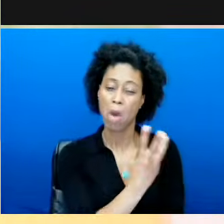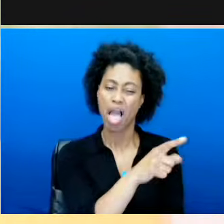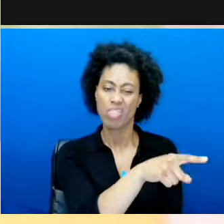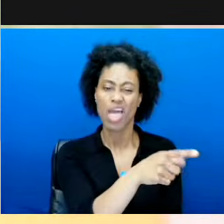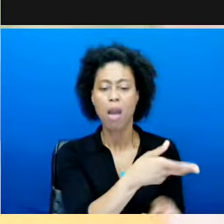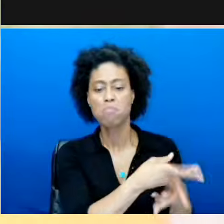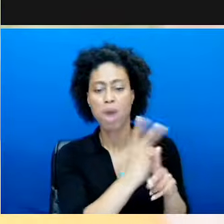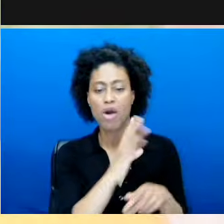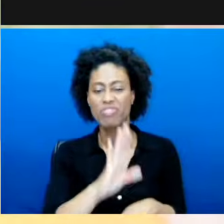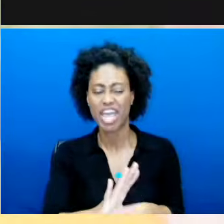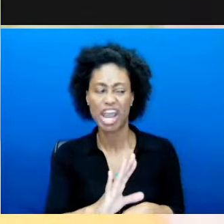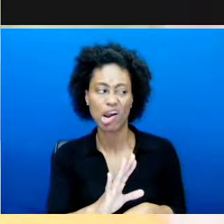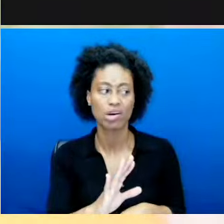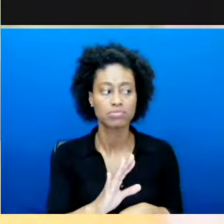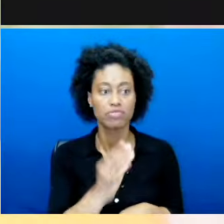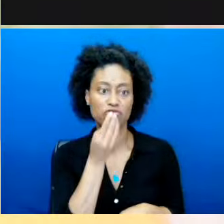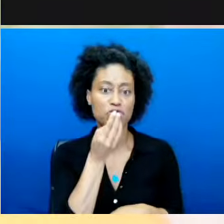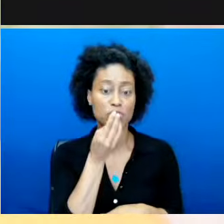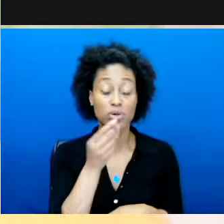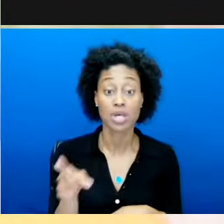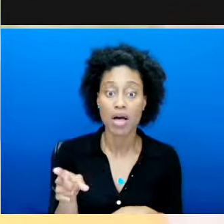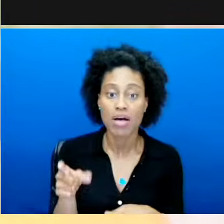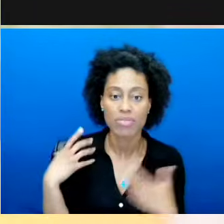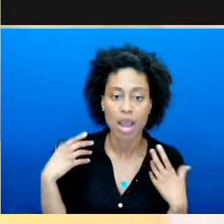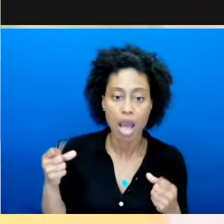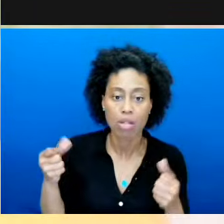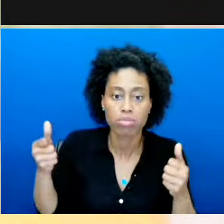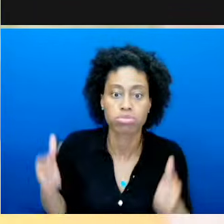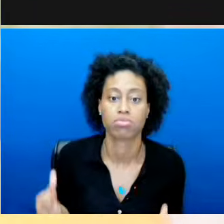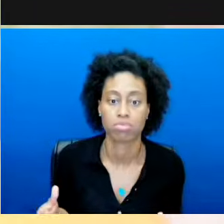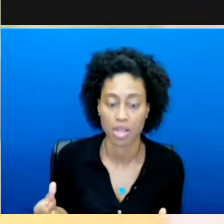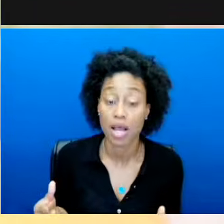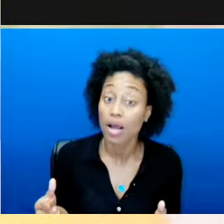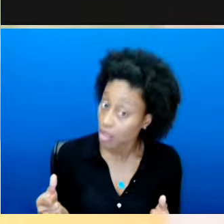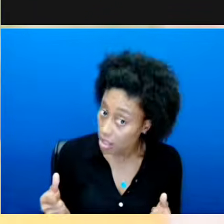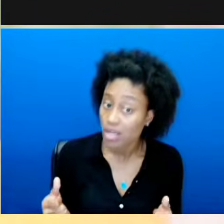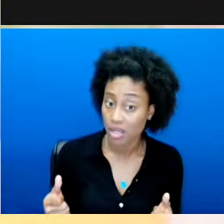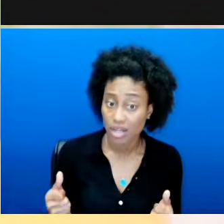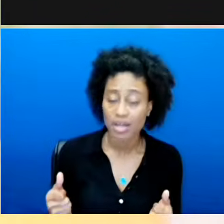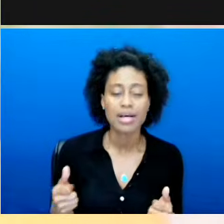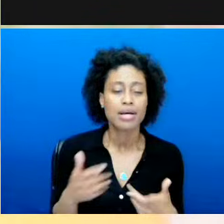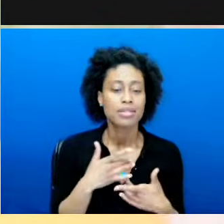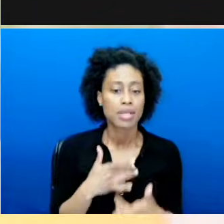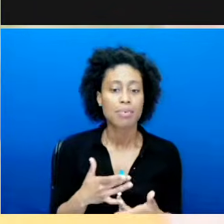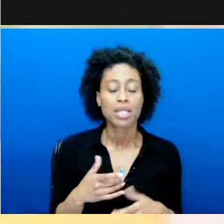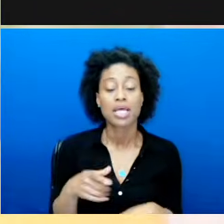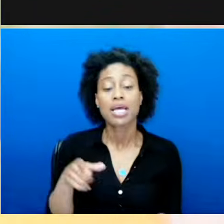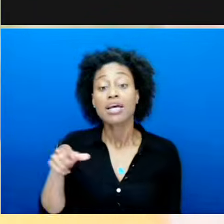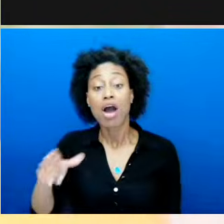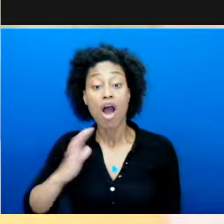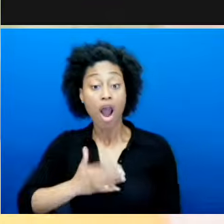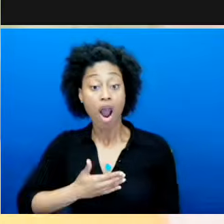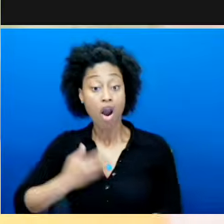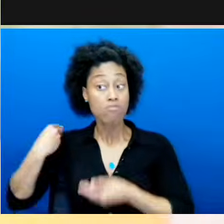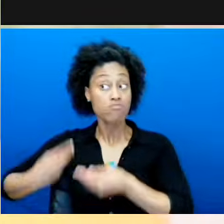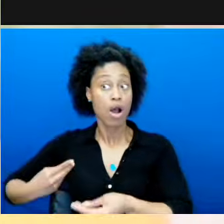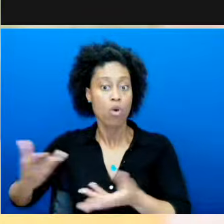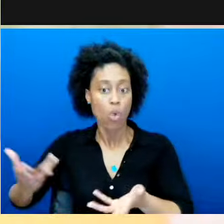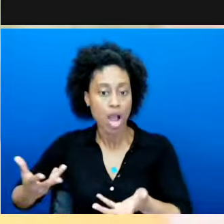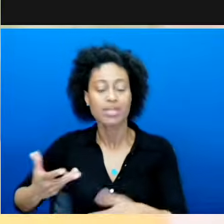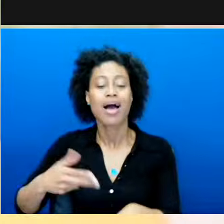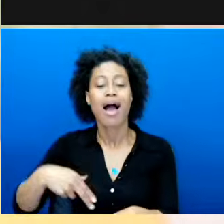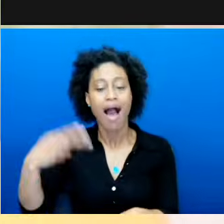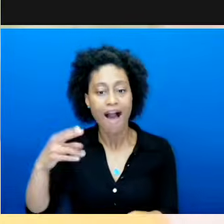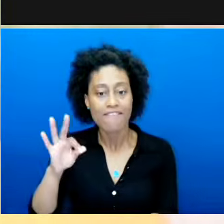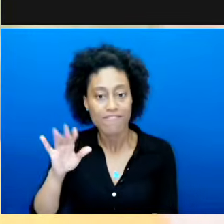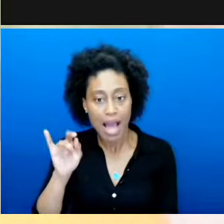dissolution of their health. So historically, these diets were higher in fiber, lower in saturated fats. Ultra processed foods